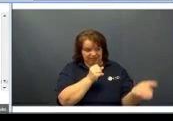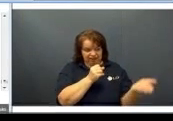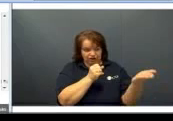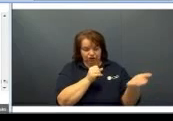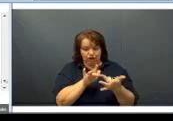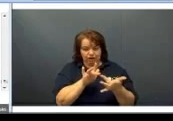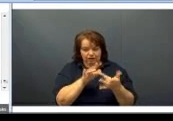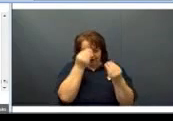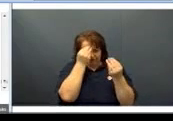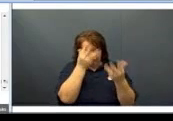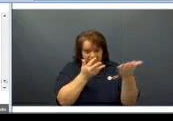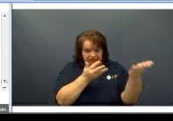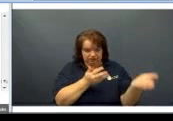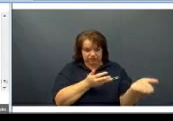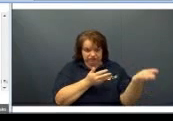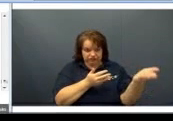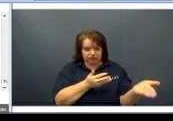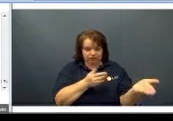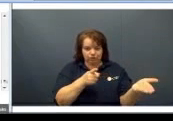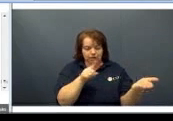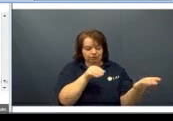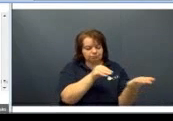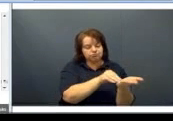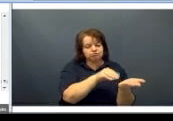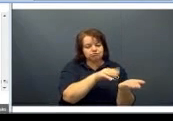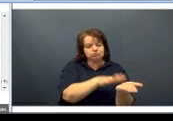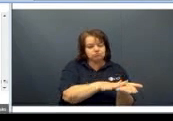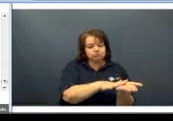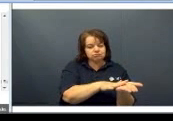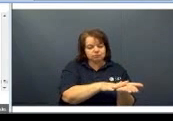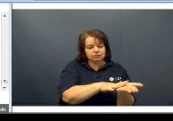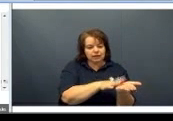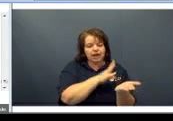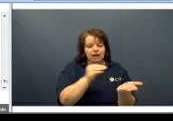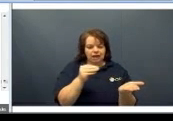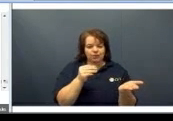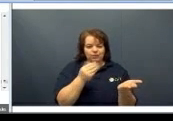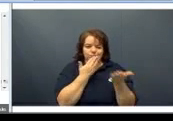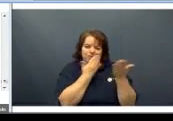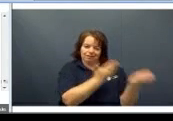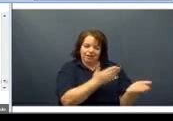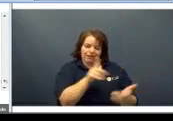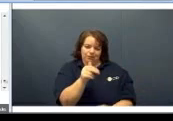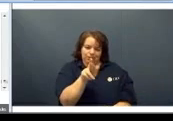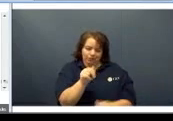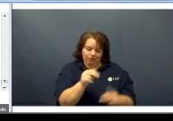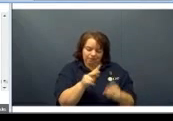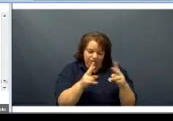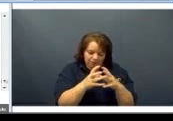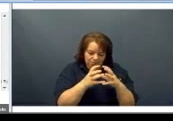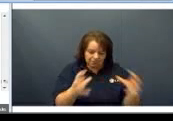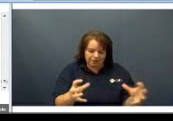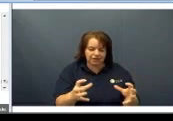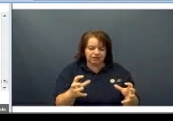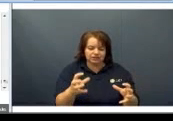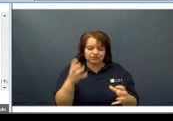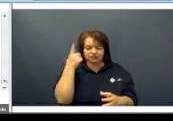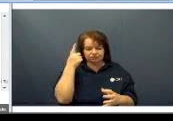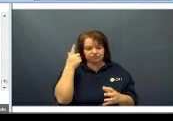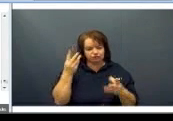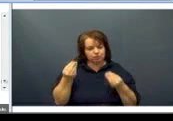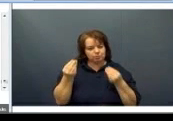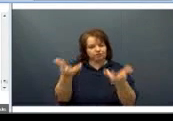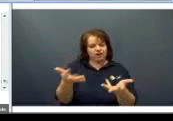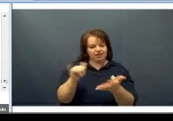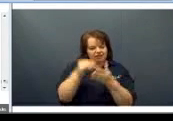Laura's information is there for you to make note of. And we thank you very